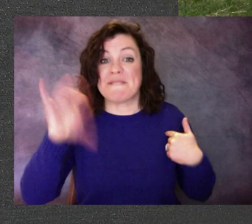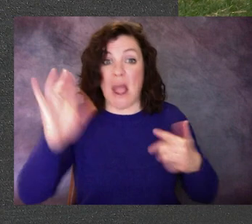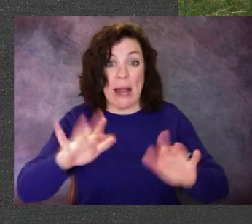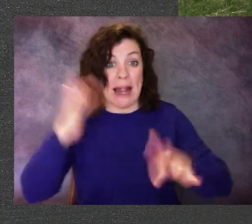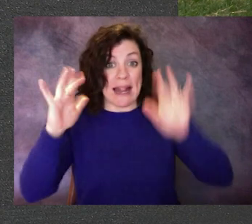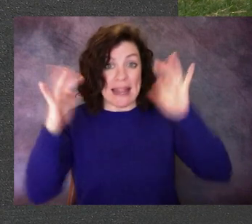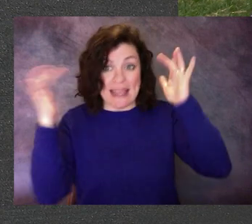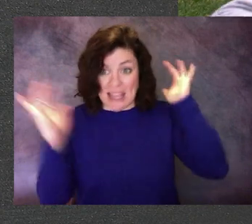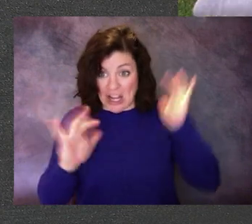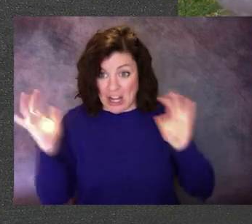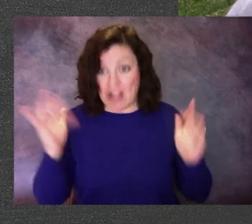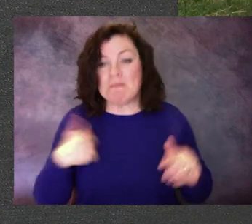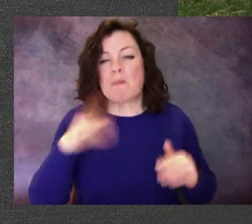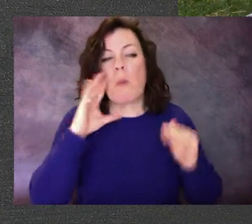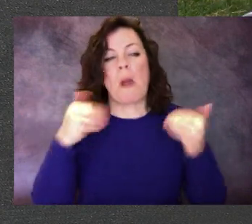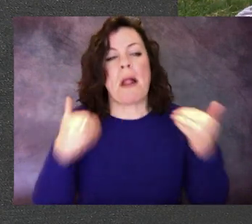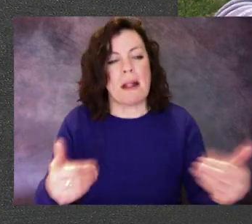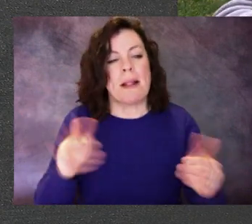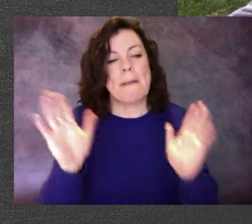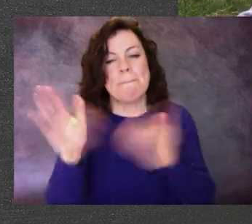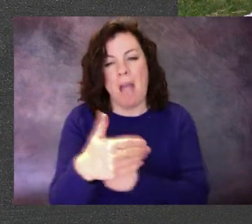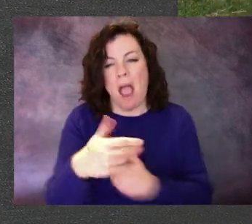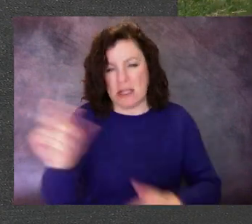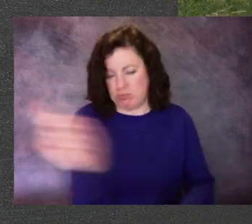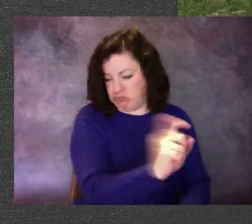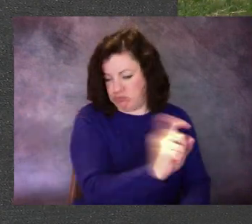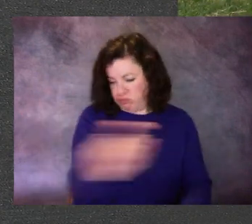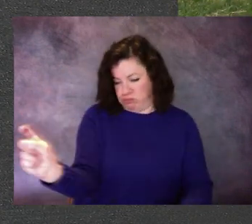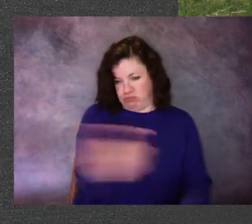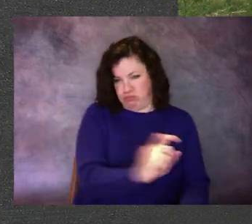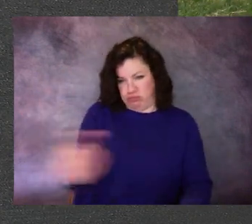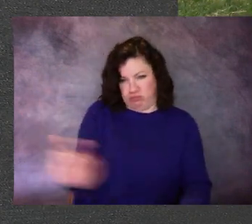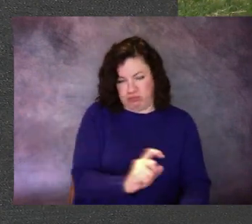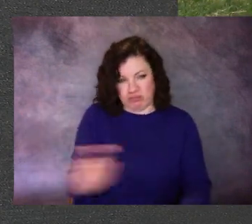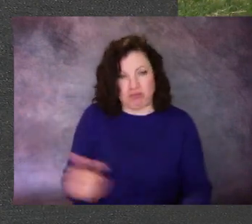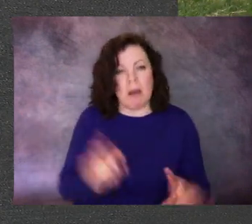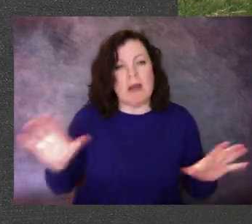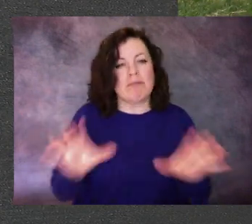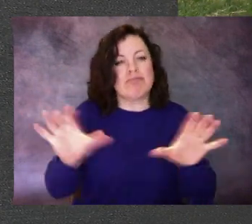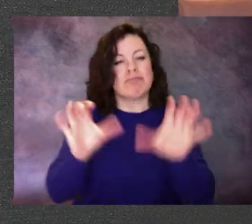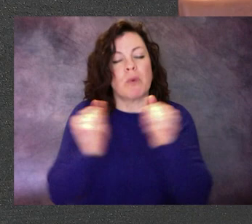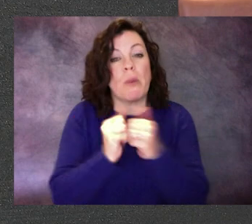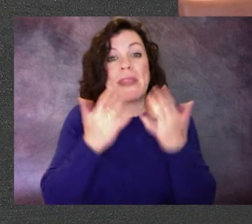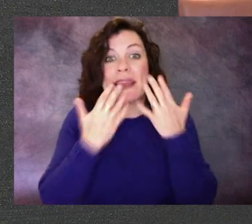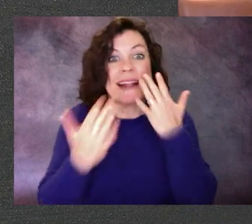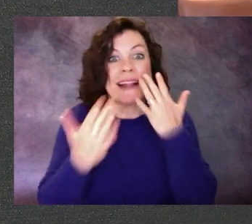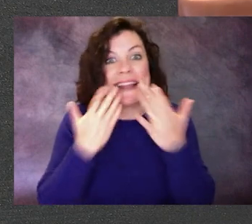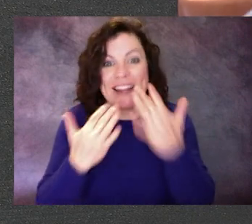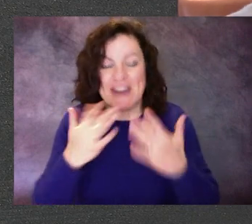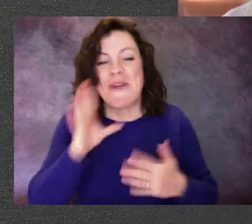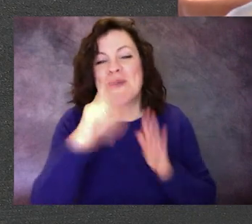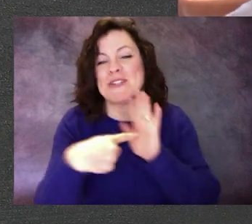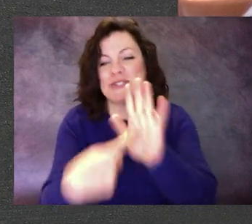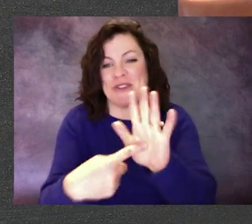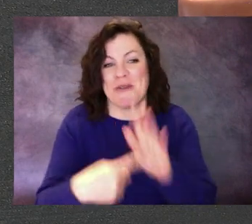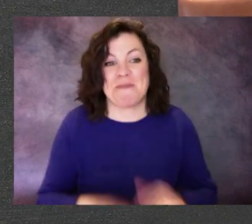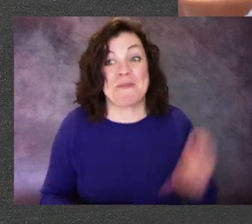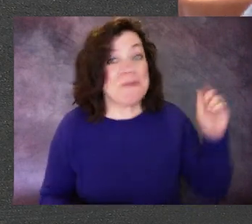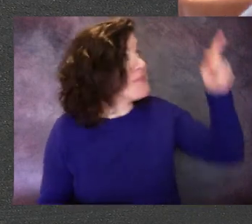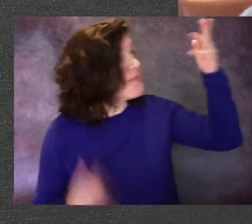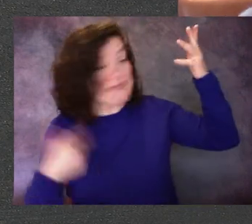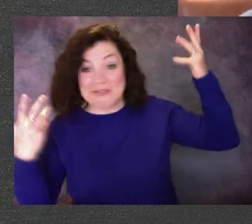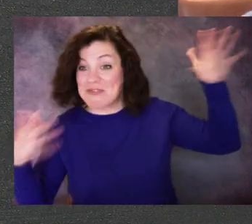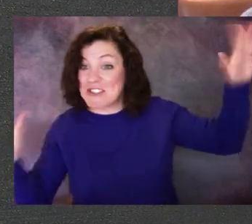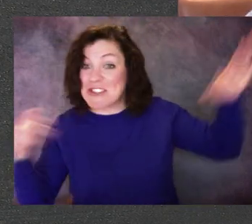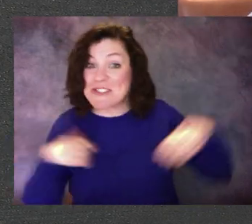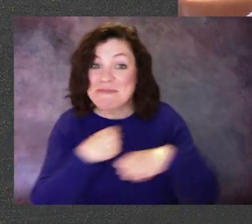jar. So I'm gonna spray paint the box, sprinkle it with glitter, and once it dries, I'll show you how it came out. So I was just finishing up the